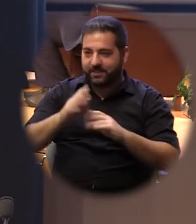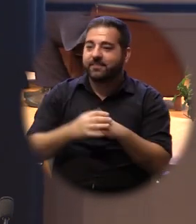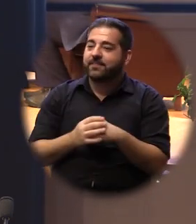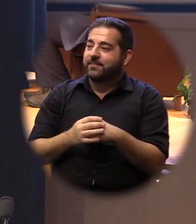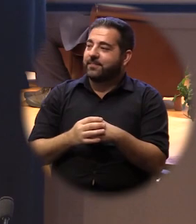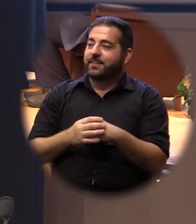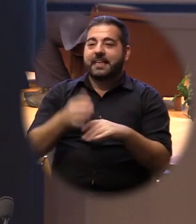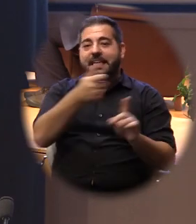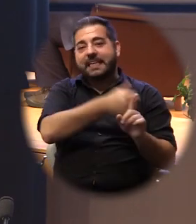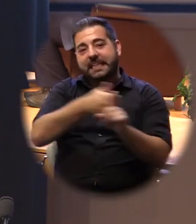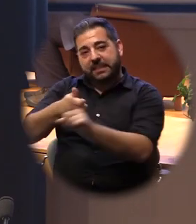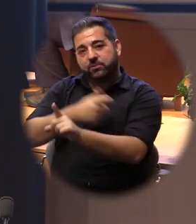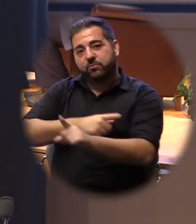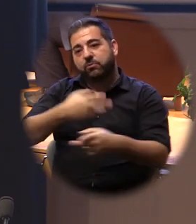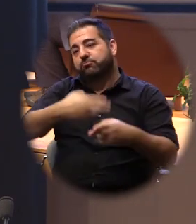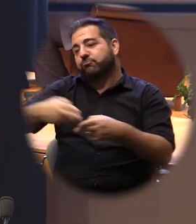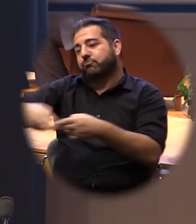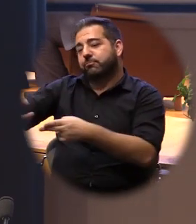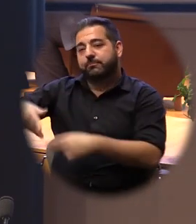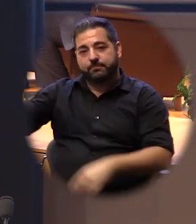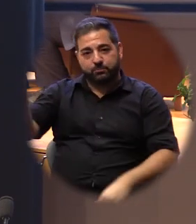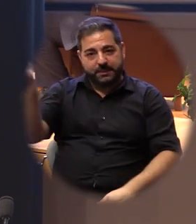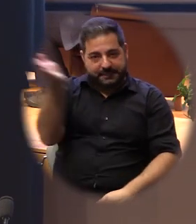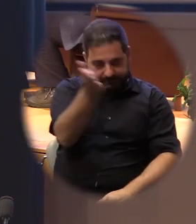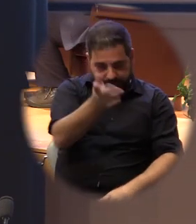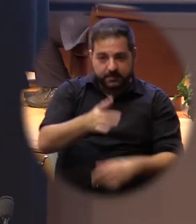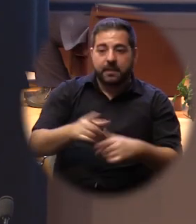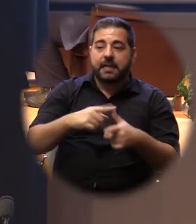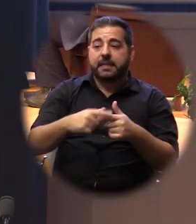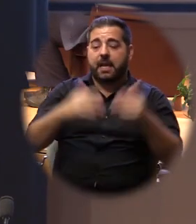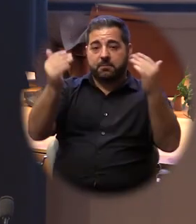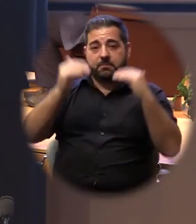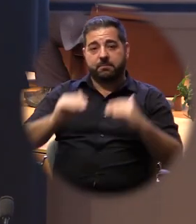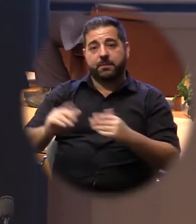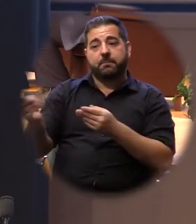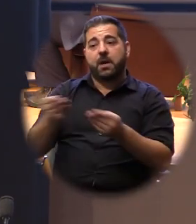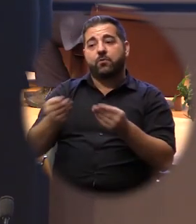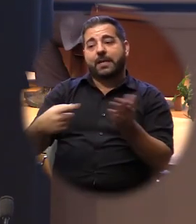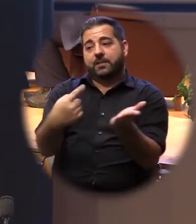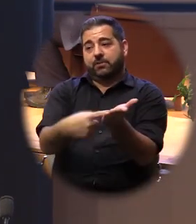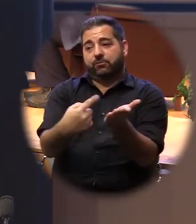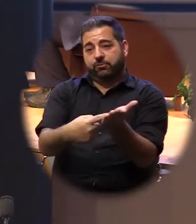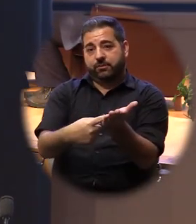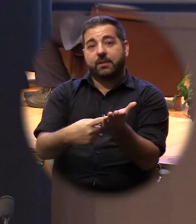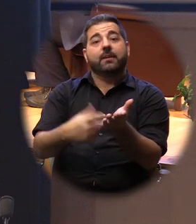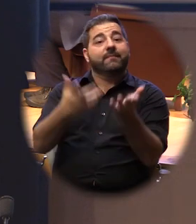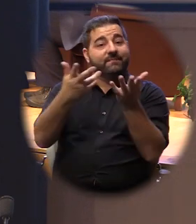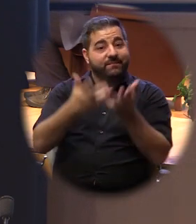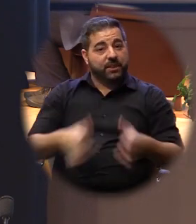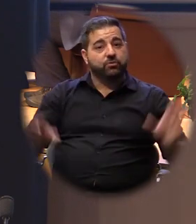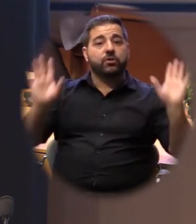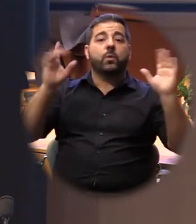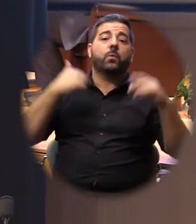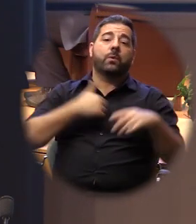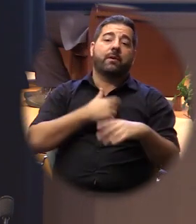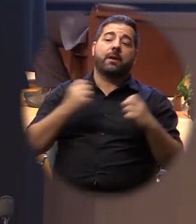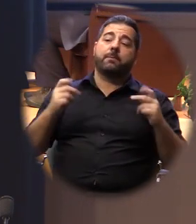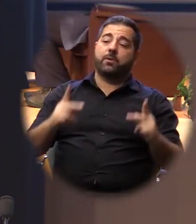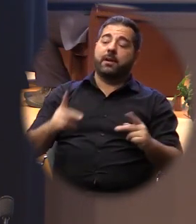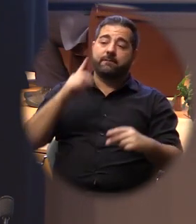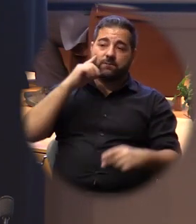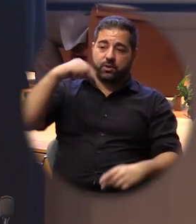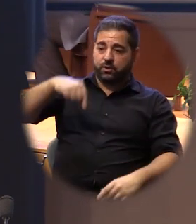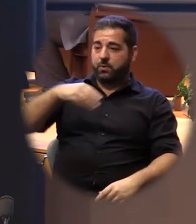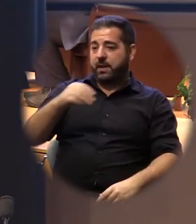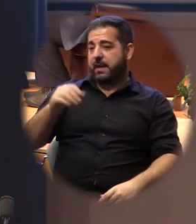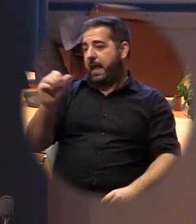Each of our speakers will share some brief remarks individually, and then we'll move into some moderated discussion, after which we will have opportunity for